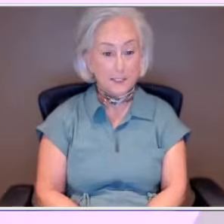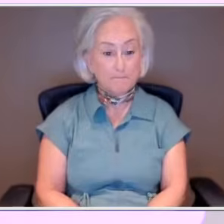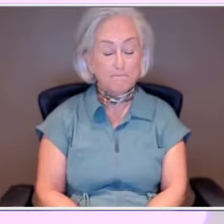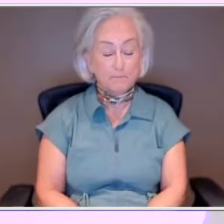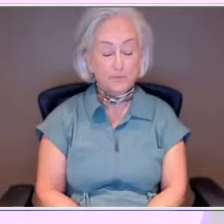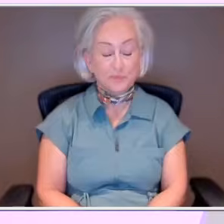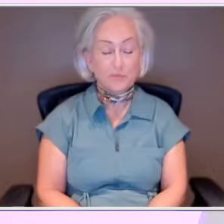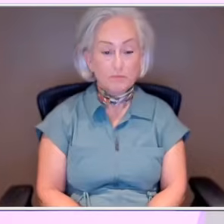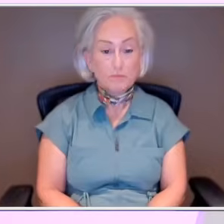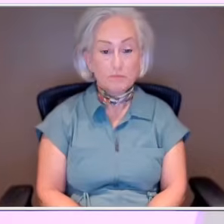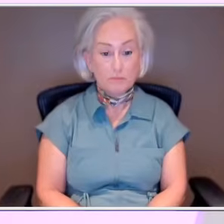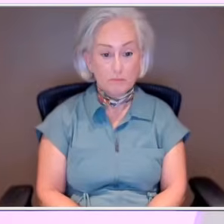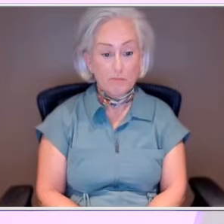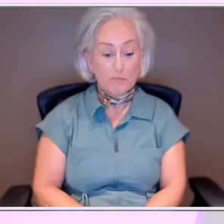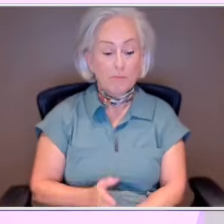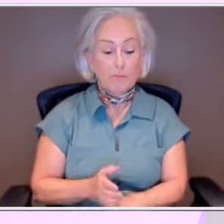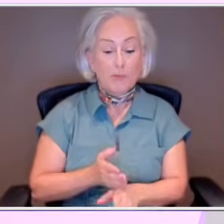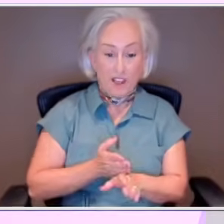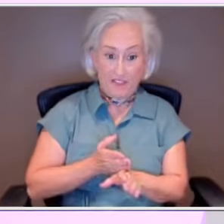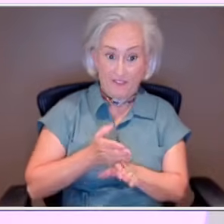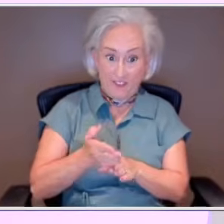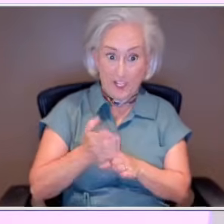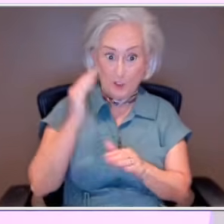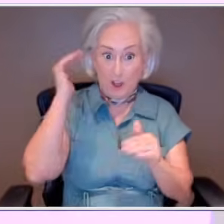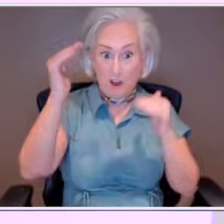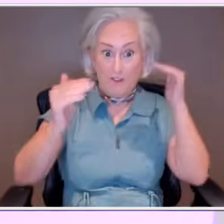the field of adult congenital is growing.